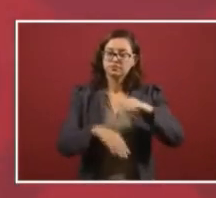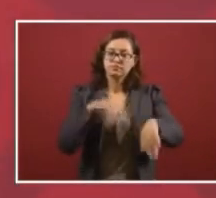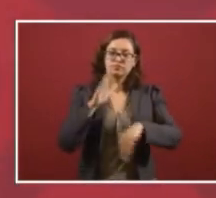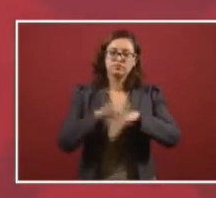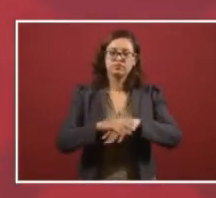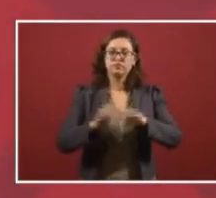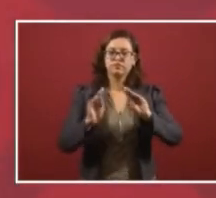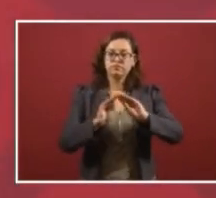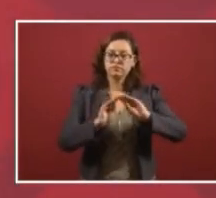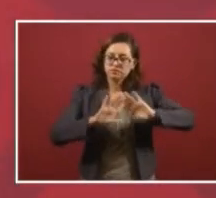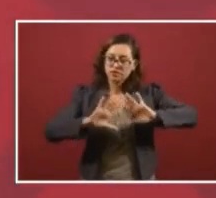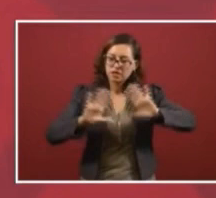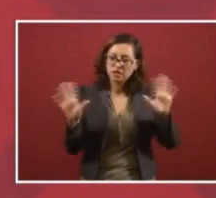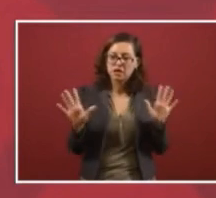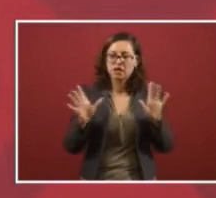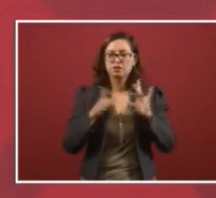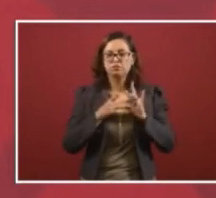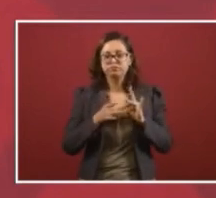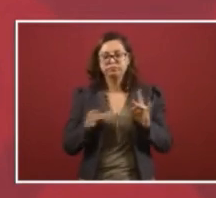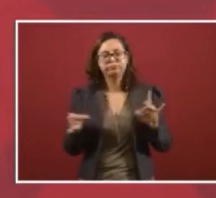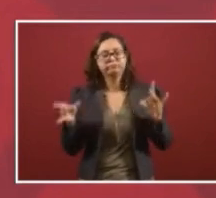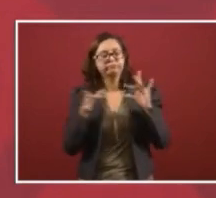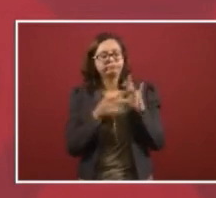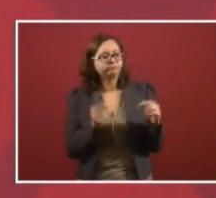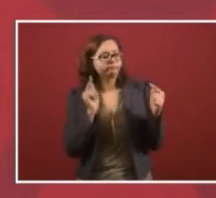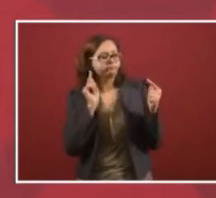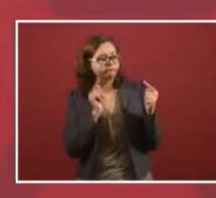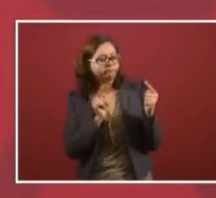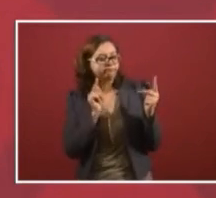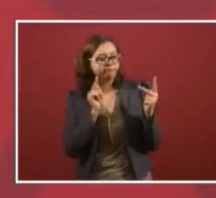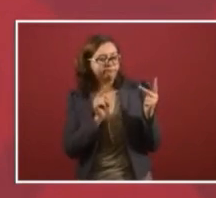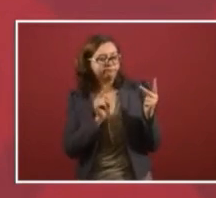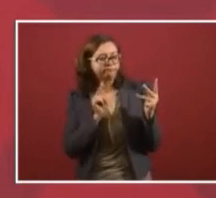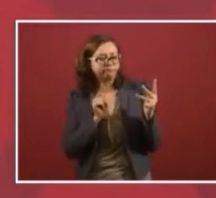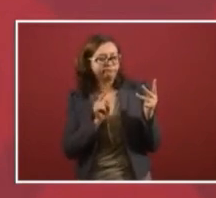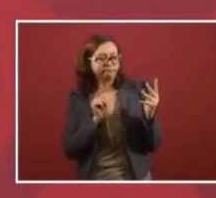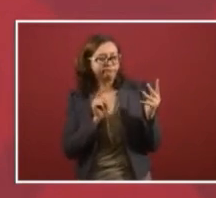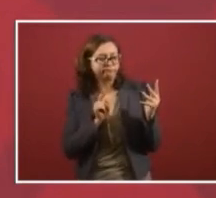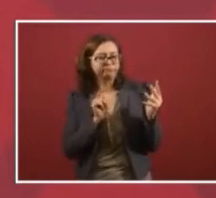will be explained in a detailed way.